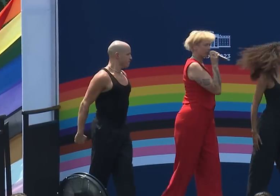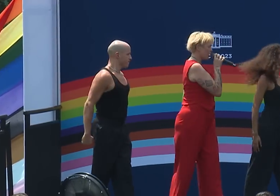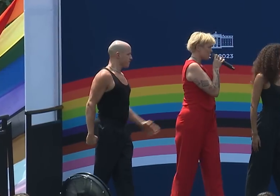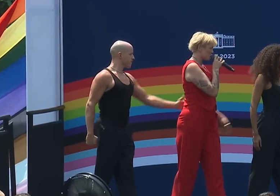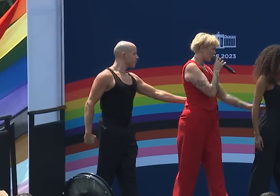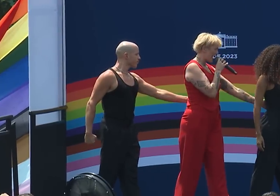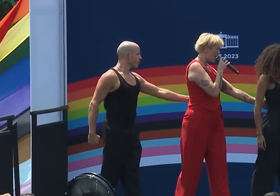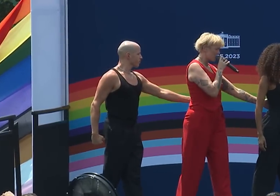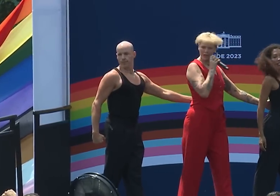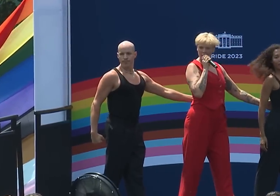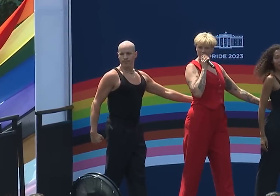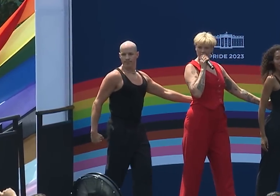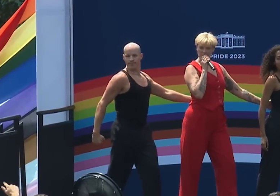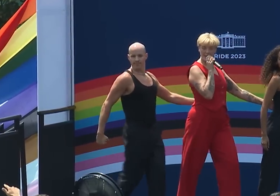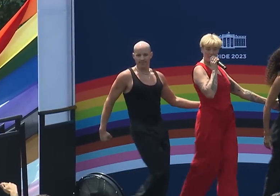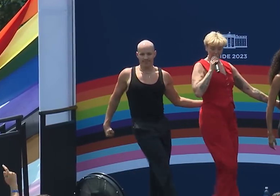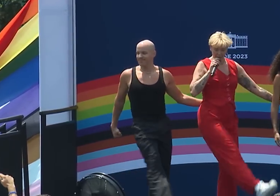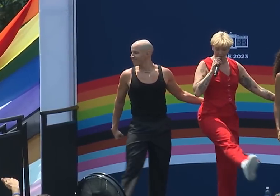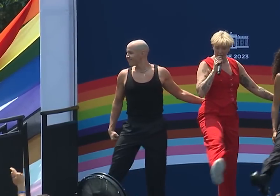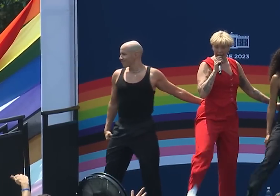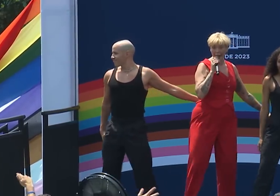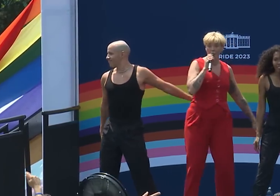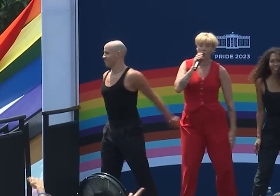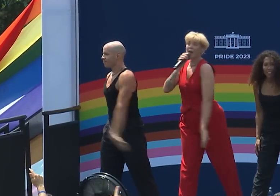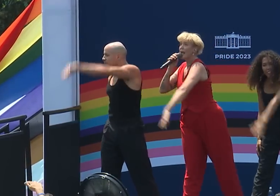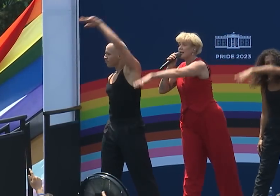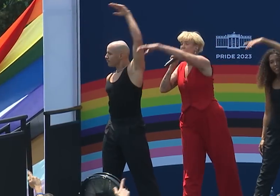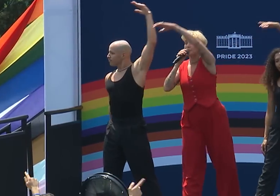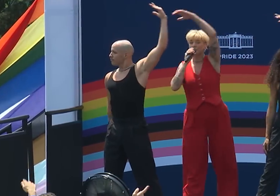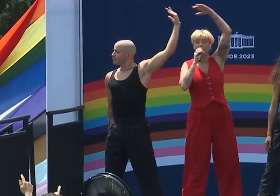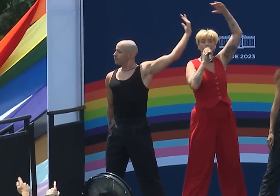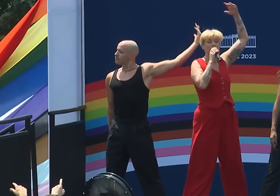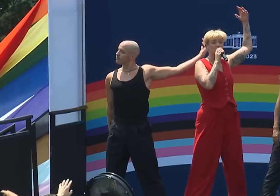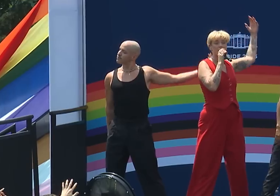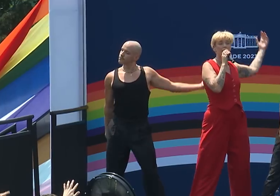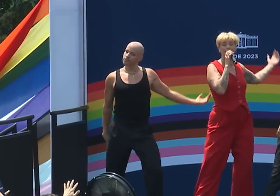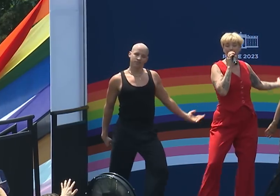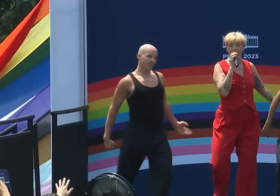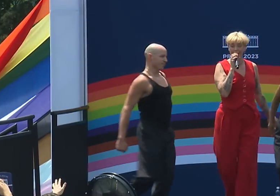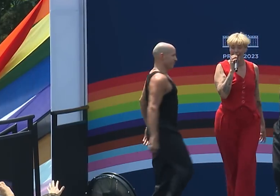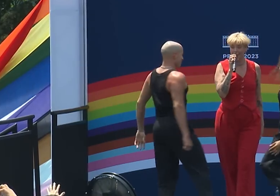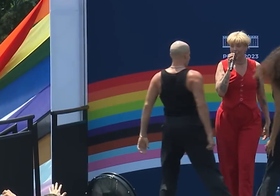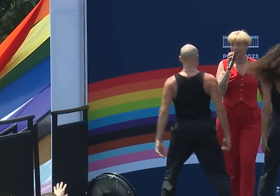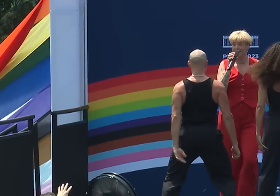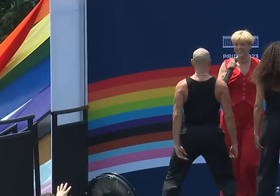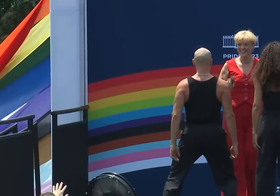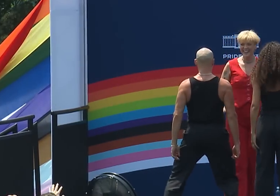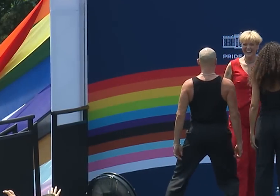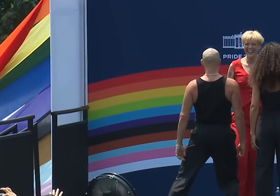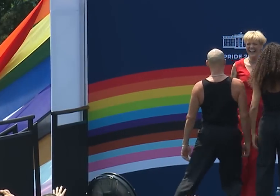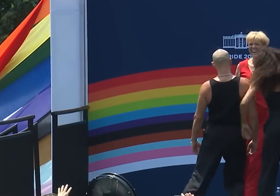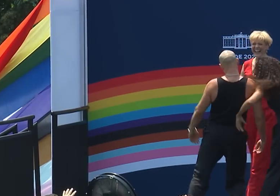Always tall and always proud, couldn't seem to figure out a way to keep the one she loved from